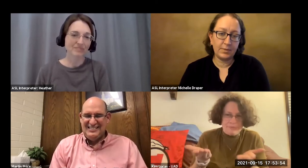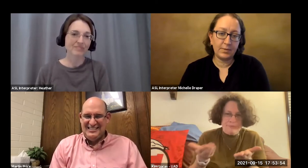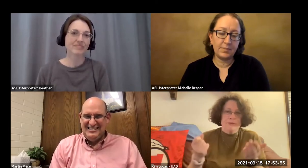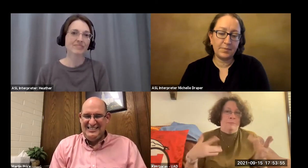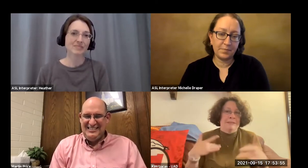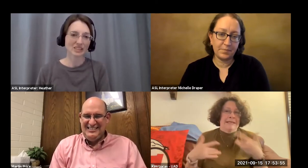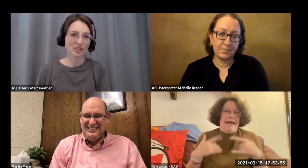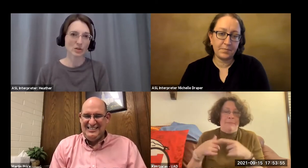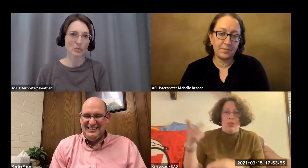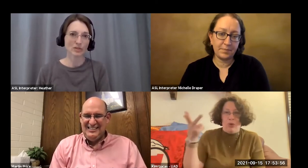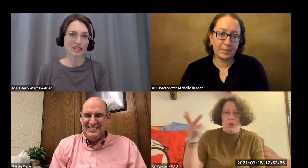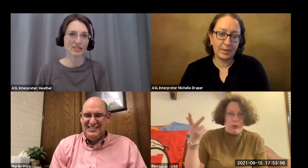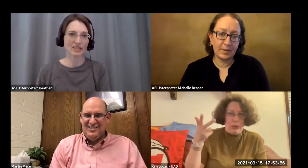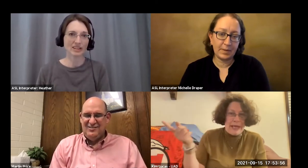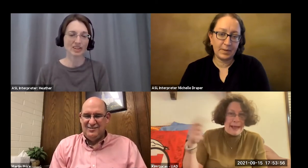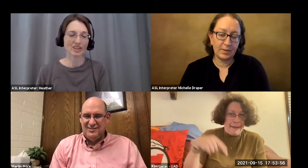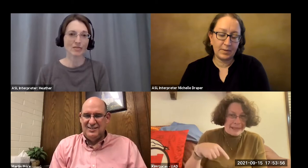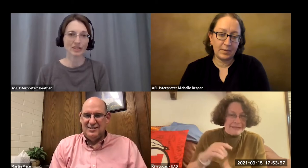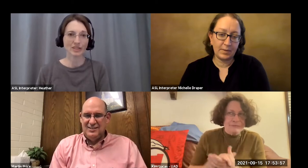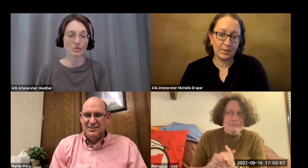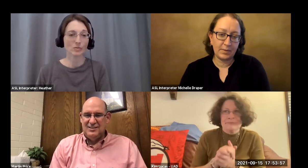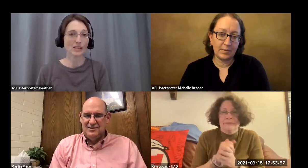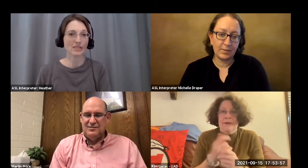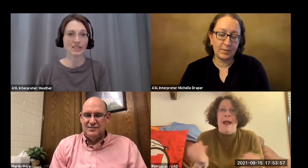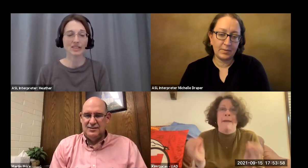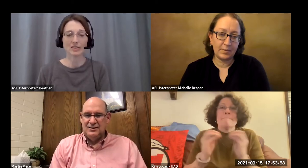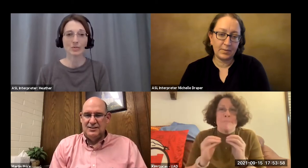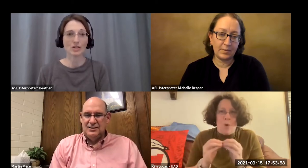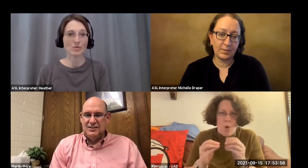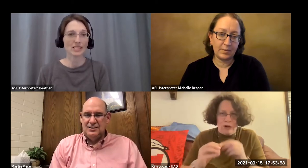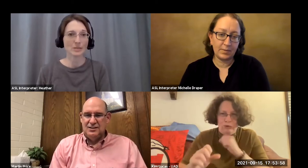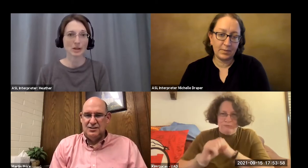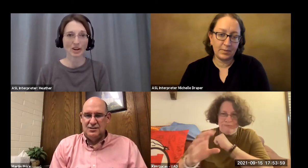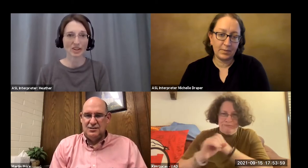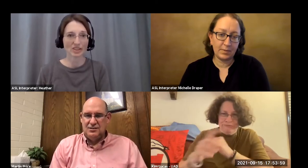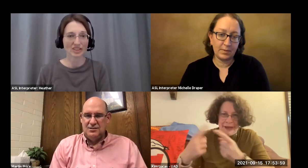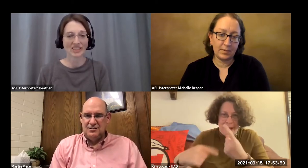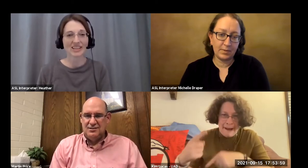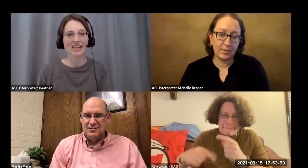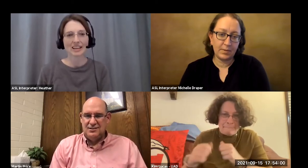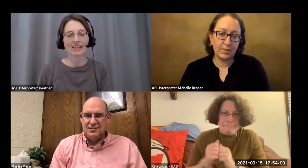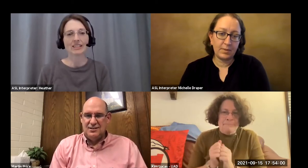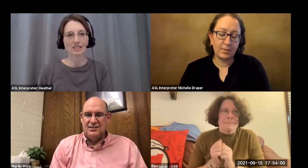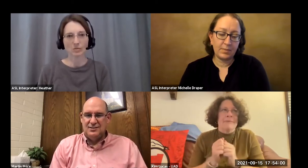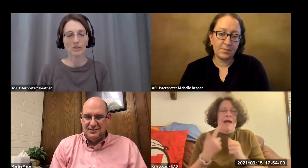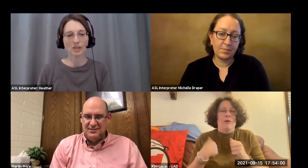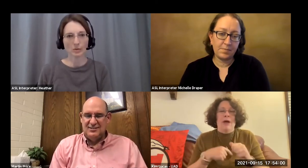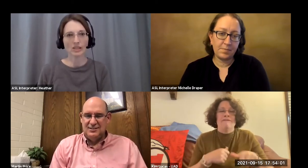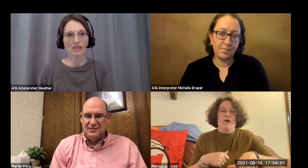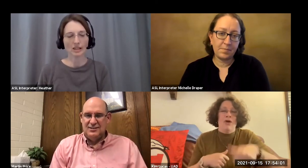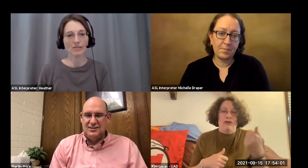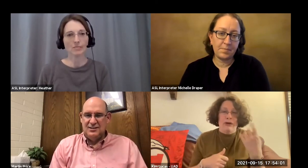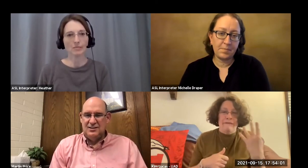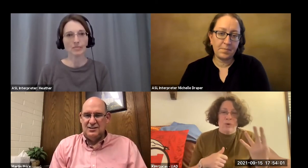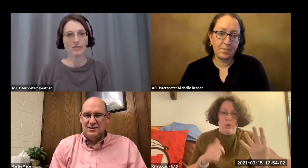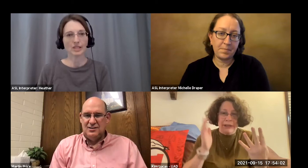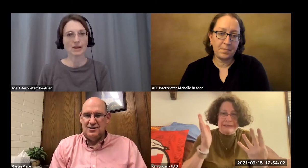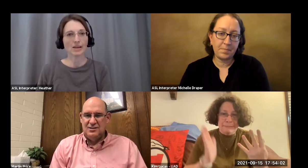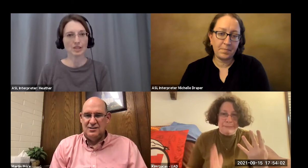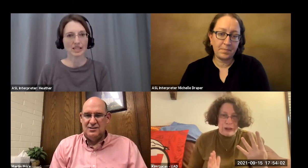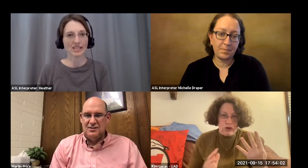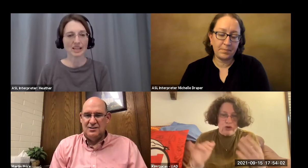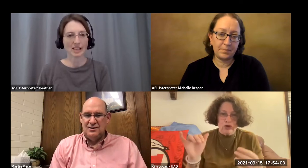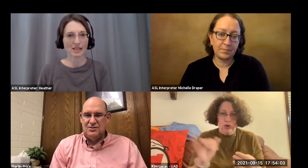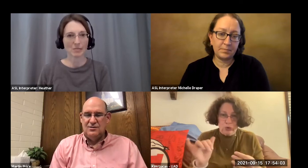Washington to present at our conference. So we'll be having 3 great speakers, and we'll be doing